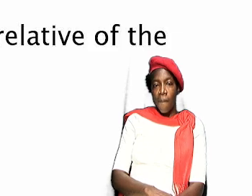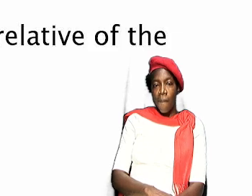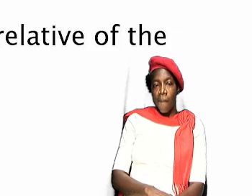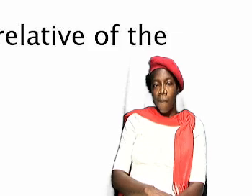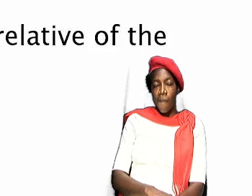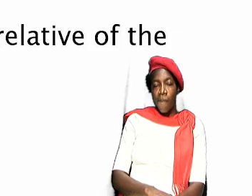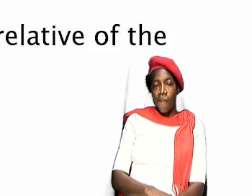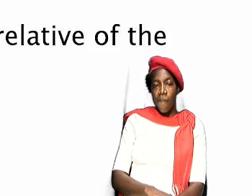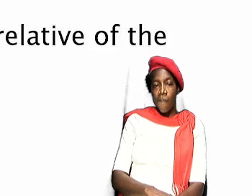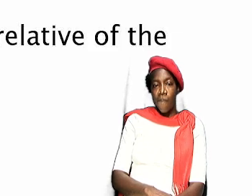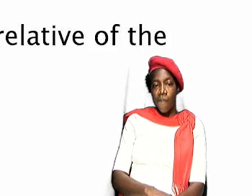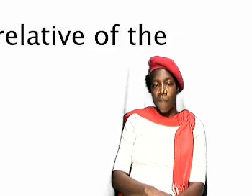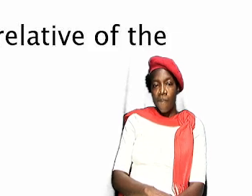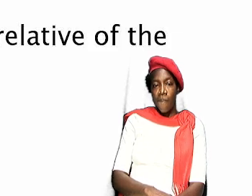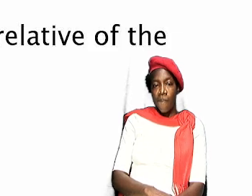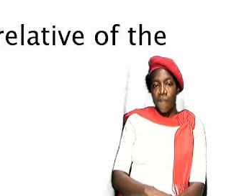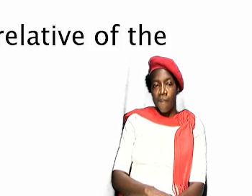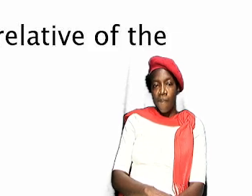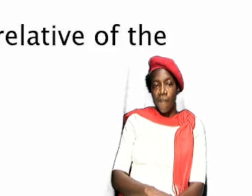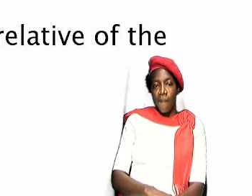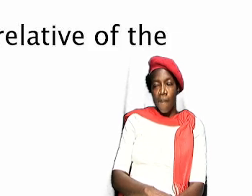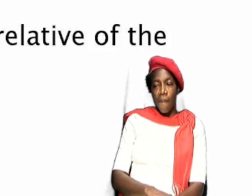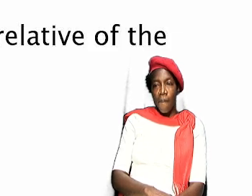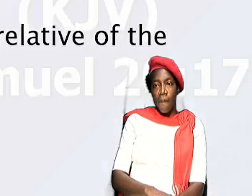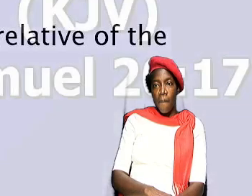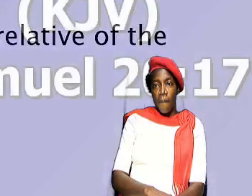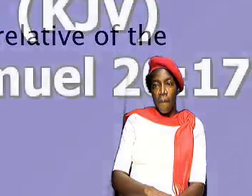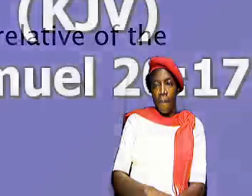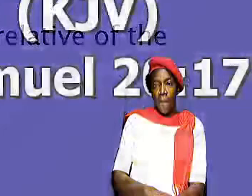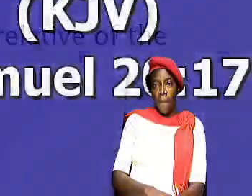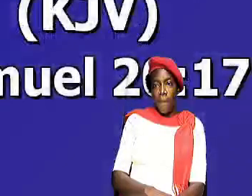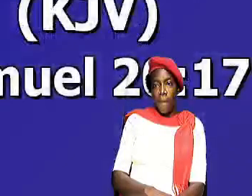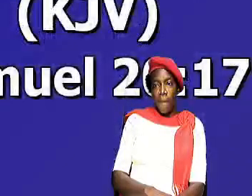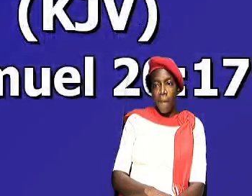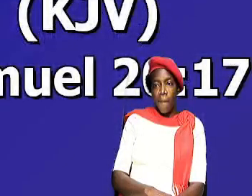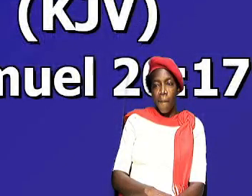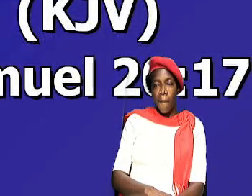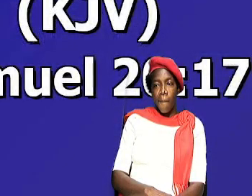Second Samuel 9, 6 through to 8. So, first of all, he